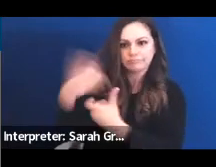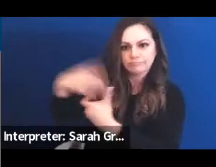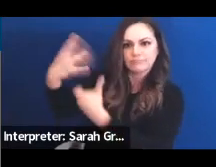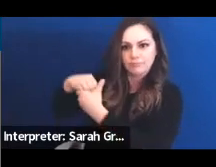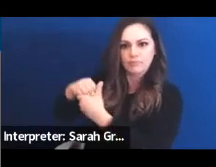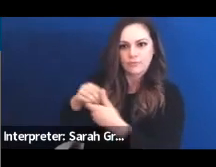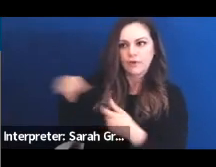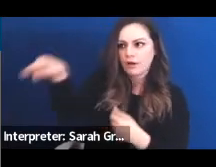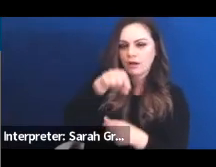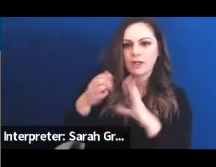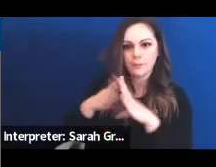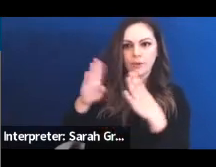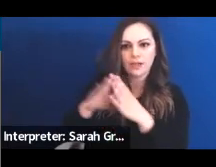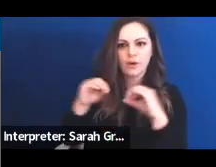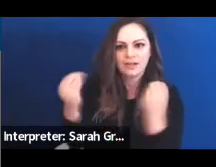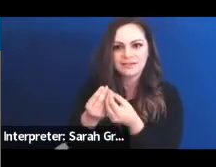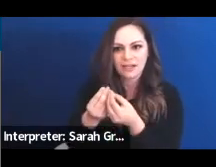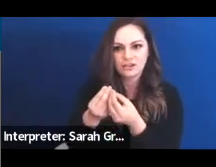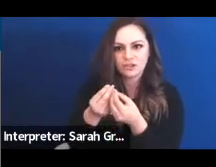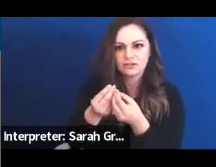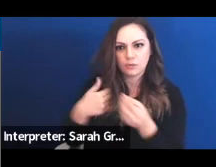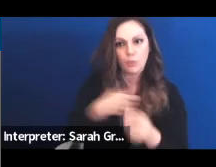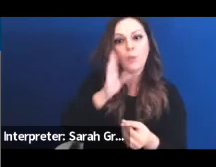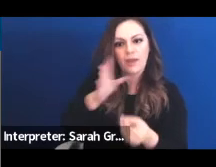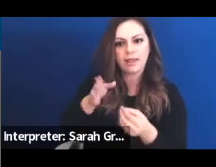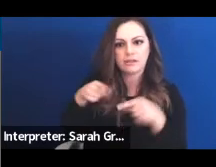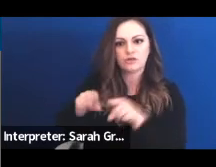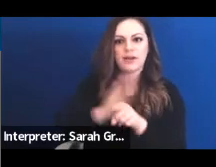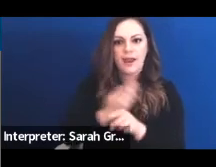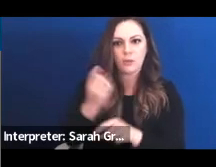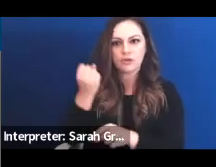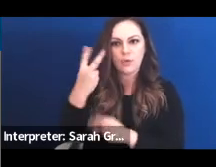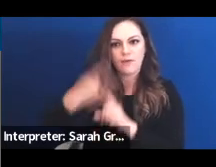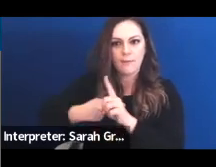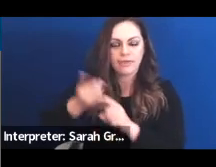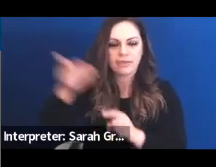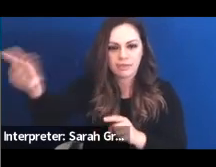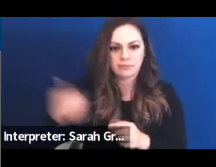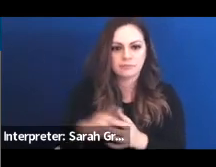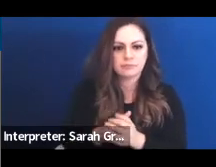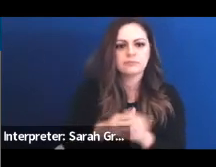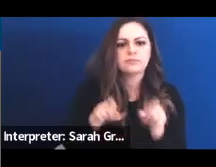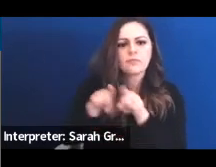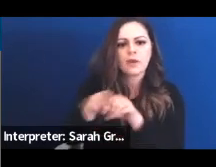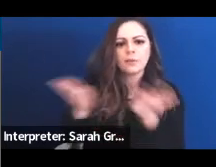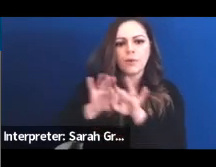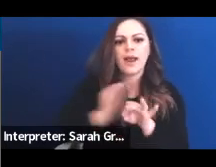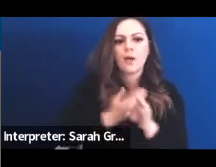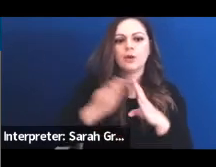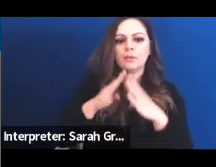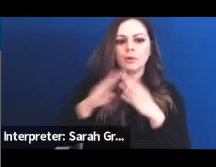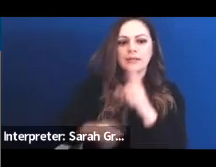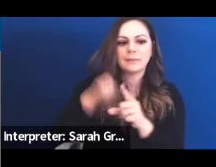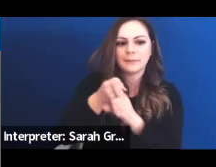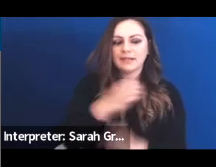the 12-month campaign. But another component is our Community Impact Committee. Currently, we have our